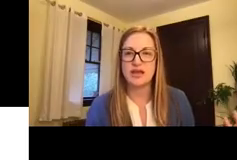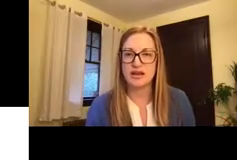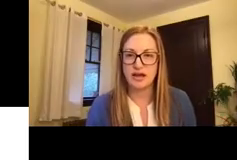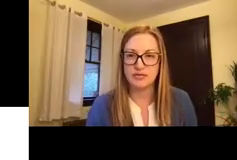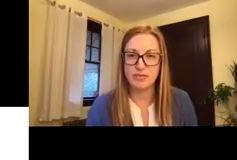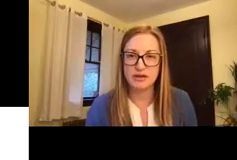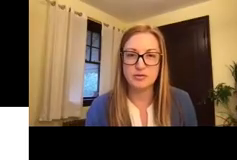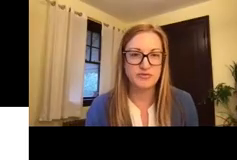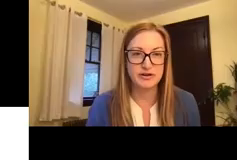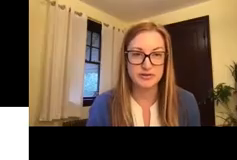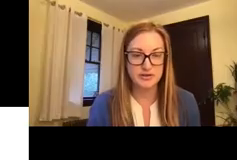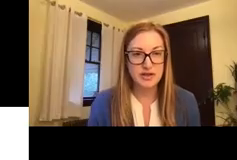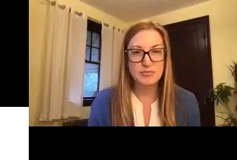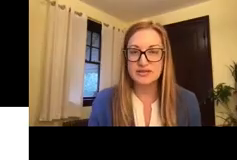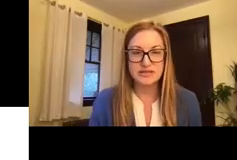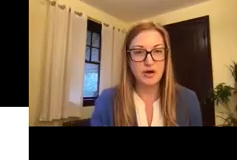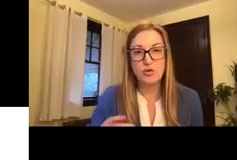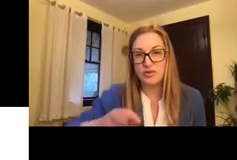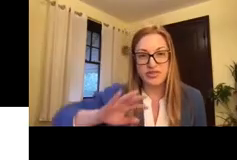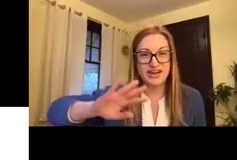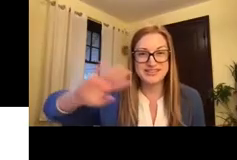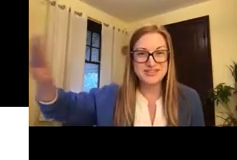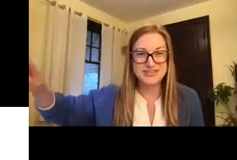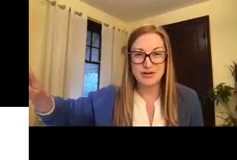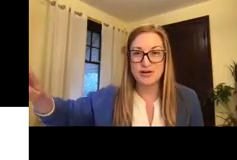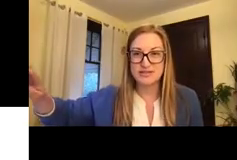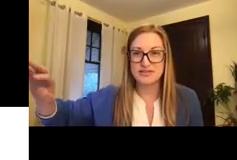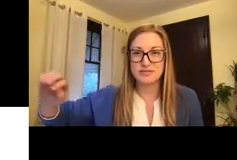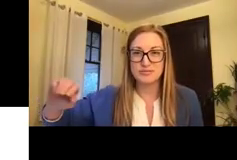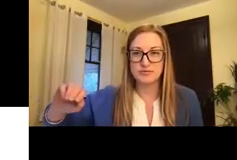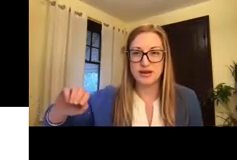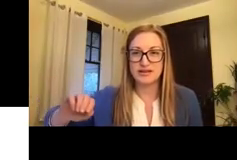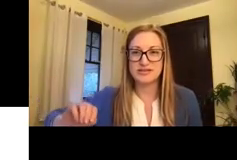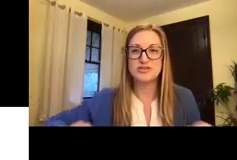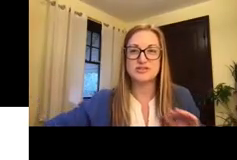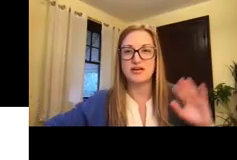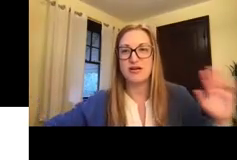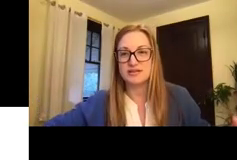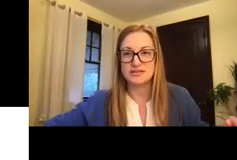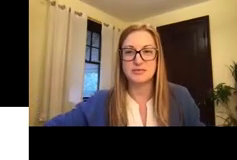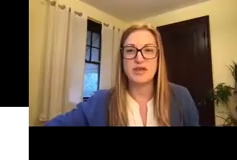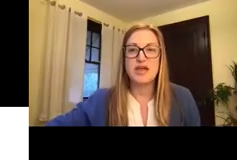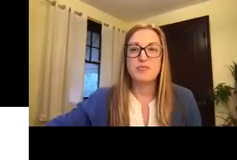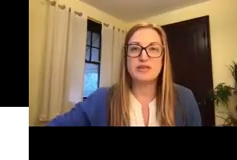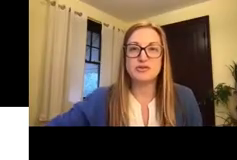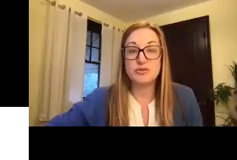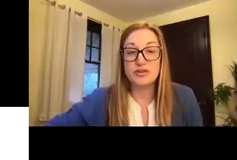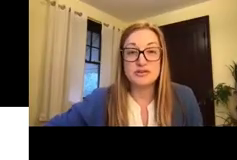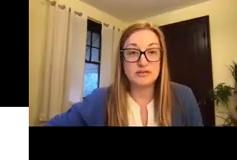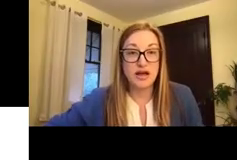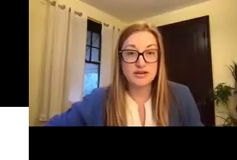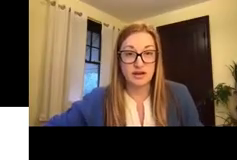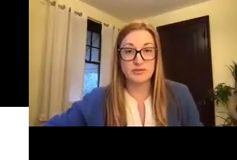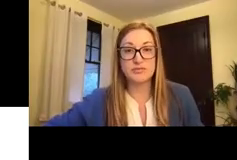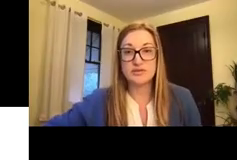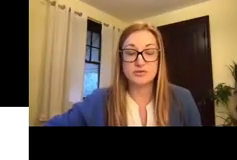pediatricians and other medical providers may say, oh, well, that's just autism. right? It's just the autism. But the truth